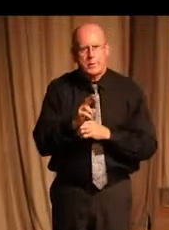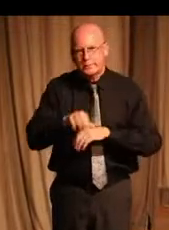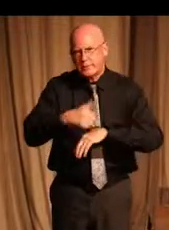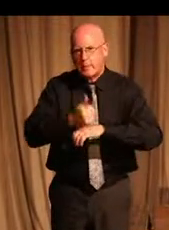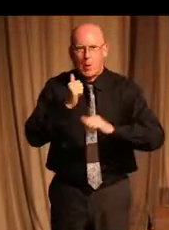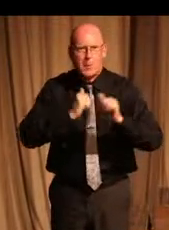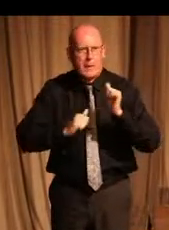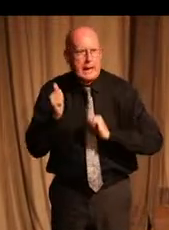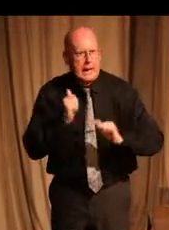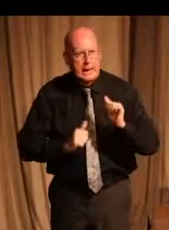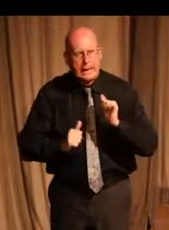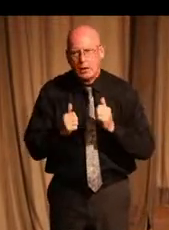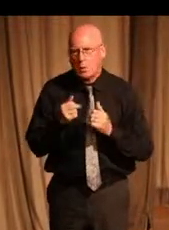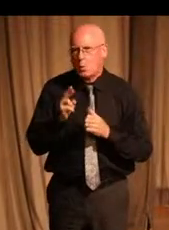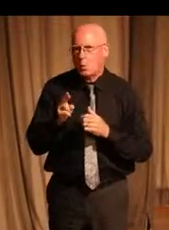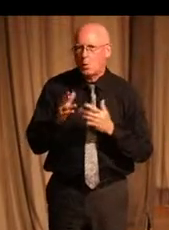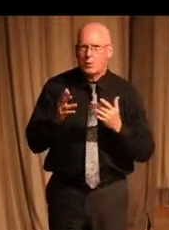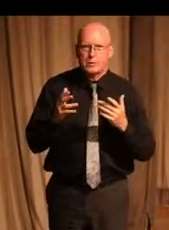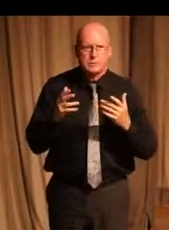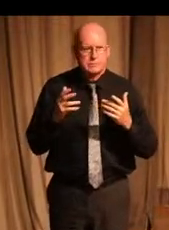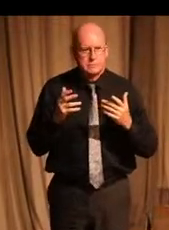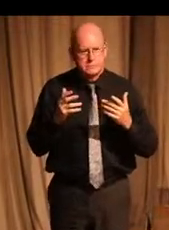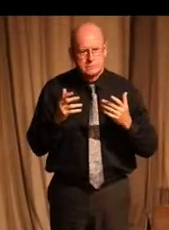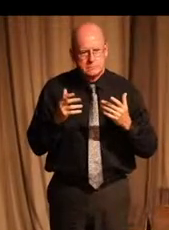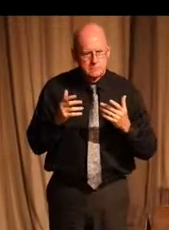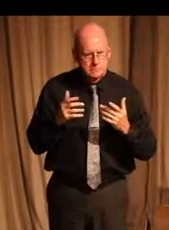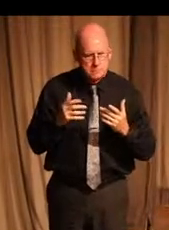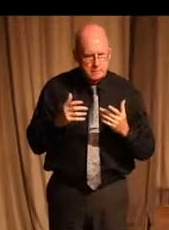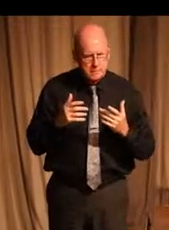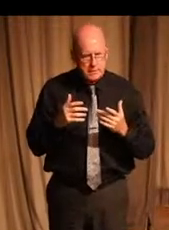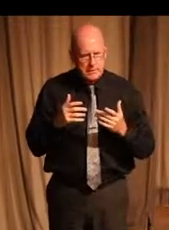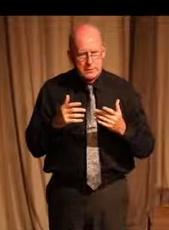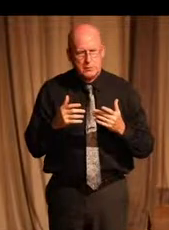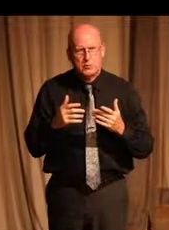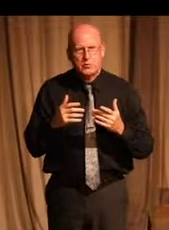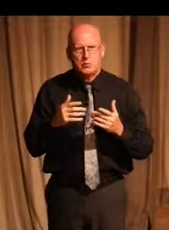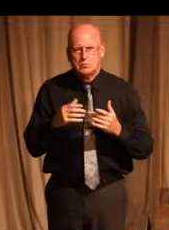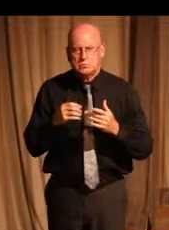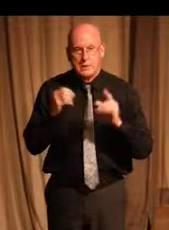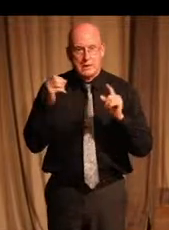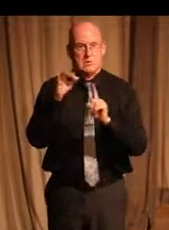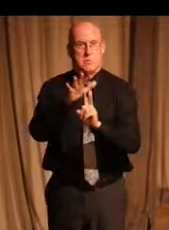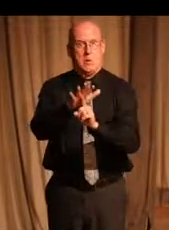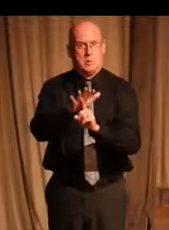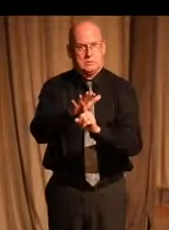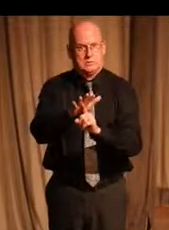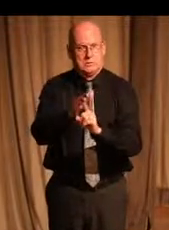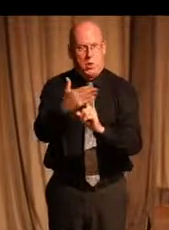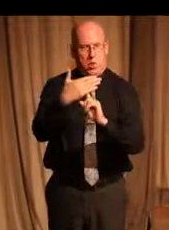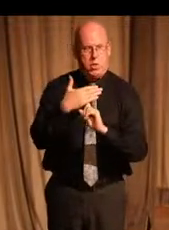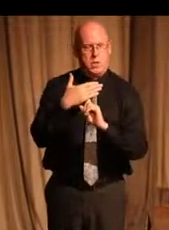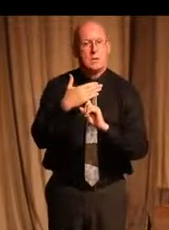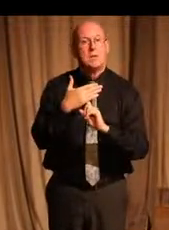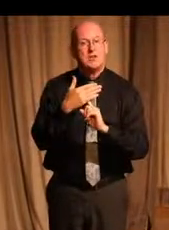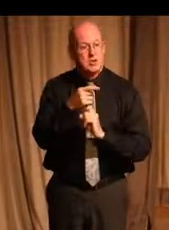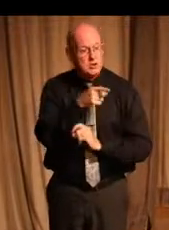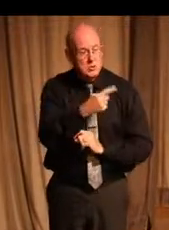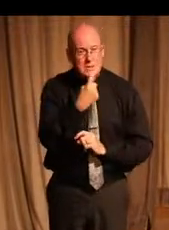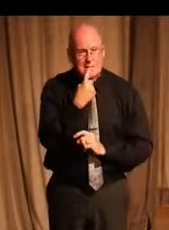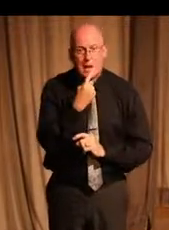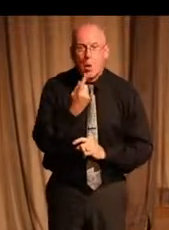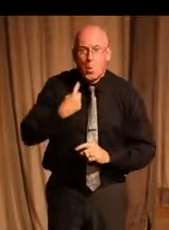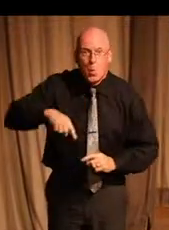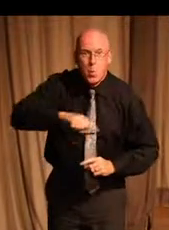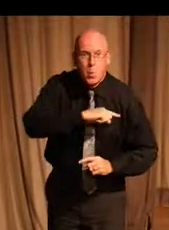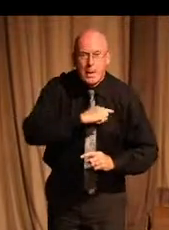stage, or to talk about colonialism war. She said, we are responsible, and